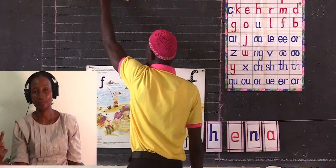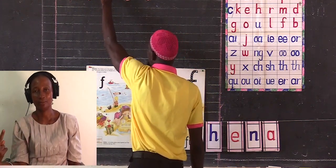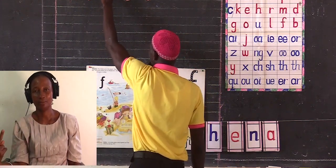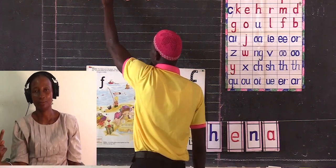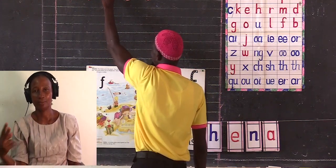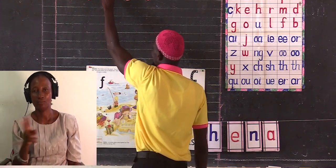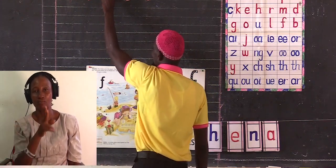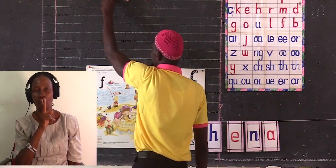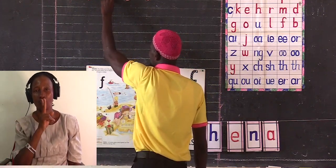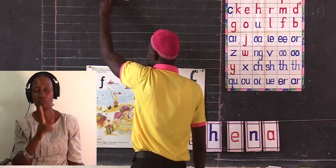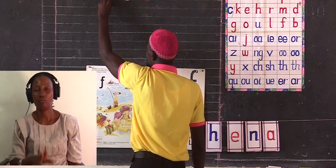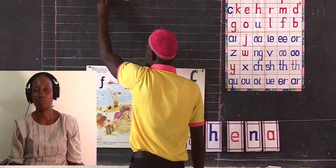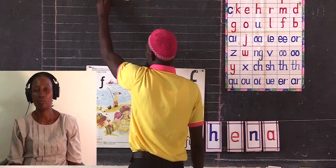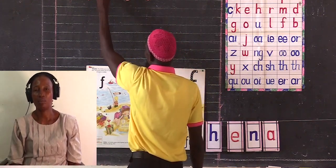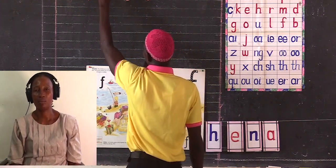who